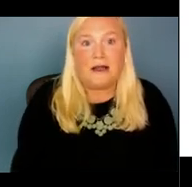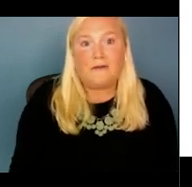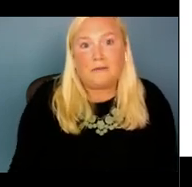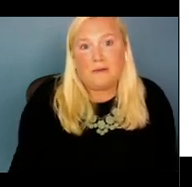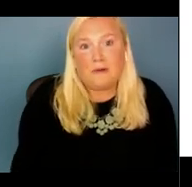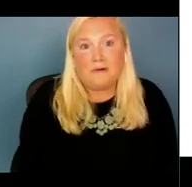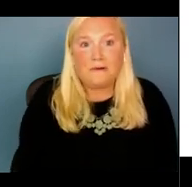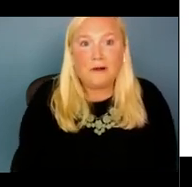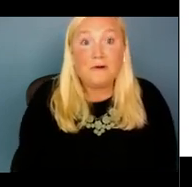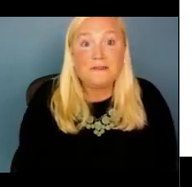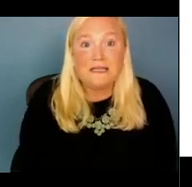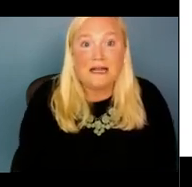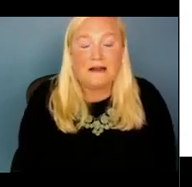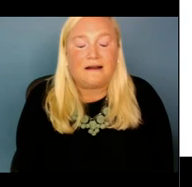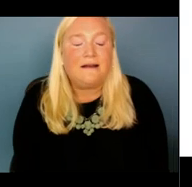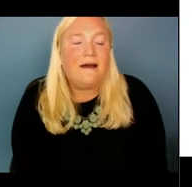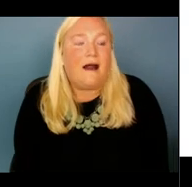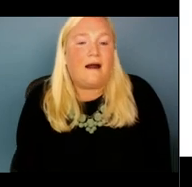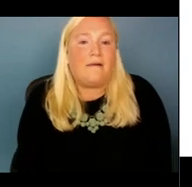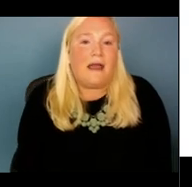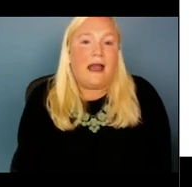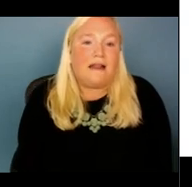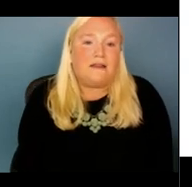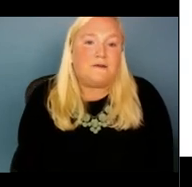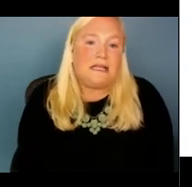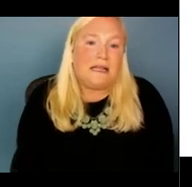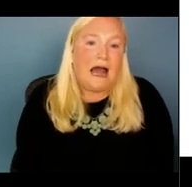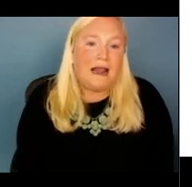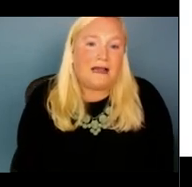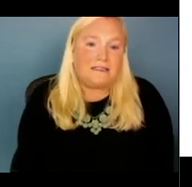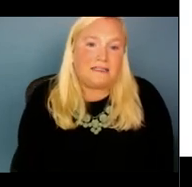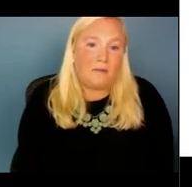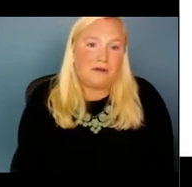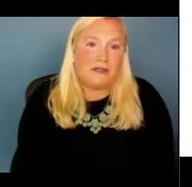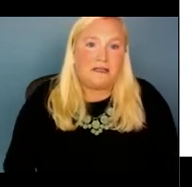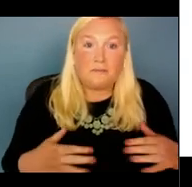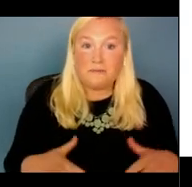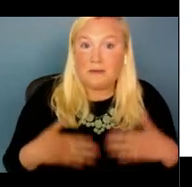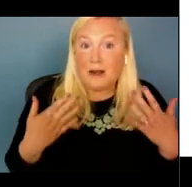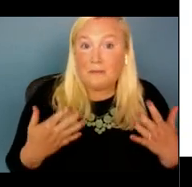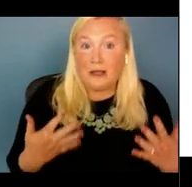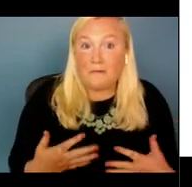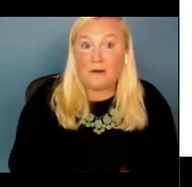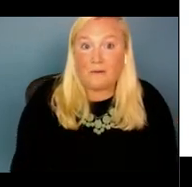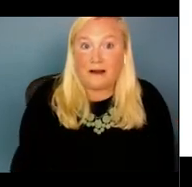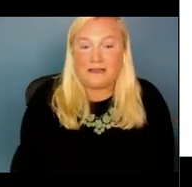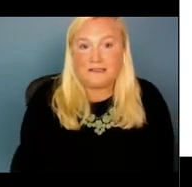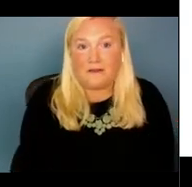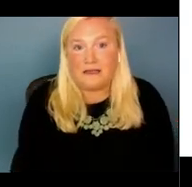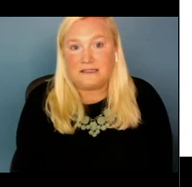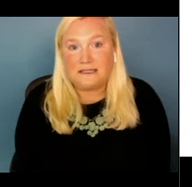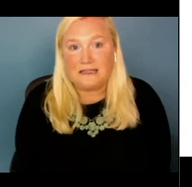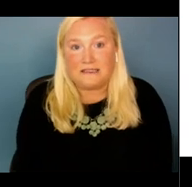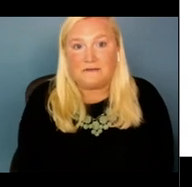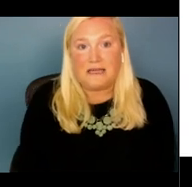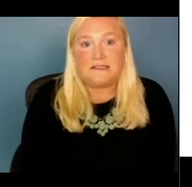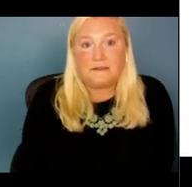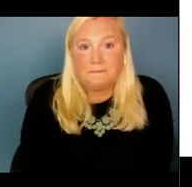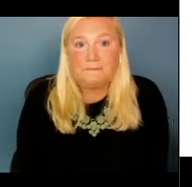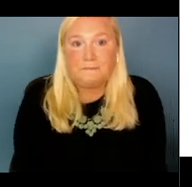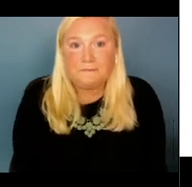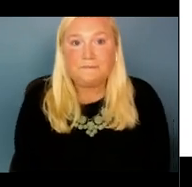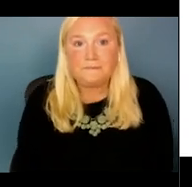on stuttering, and the people who stutter, and using that as an opportunity to better my own awareness on these